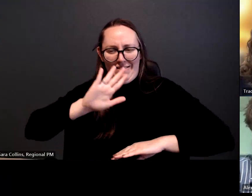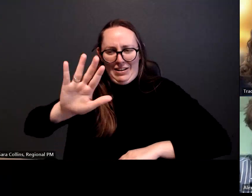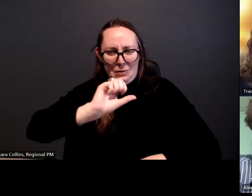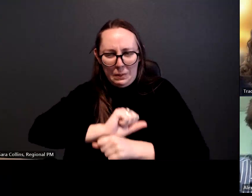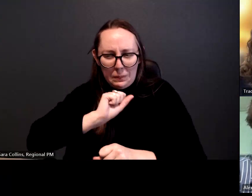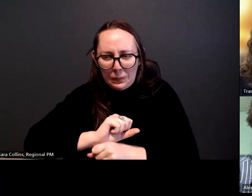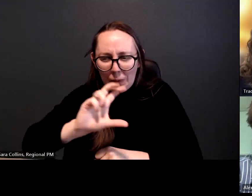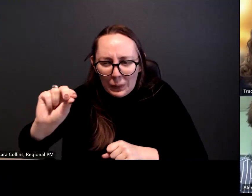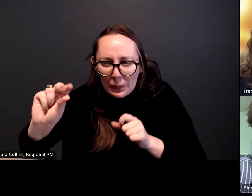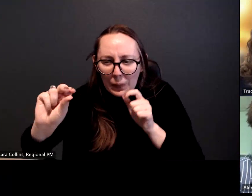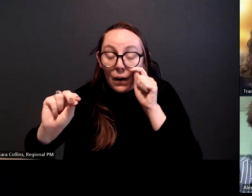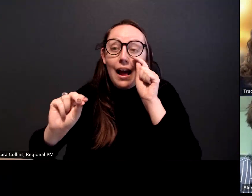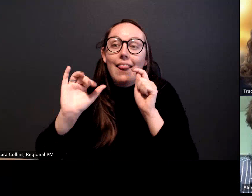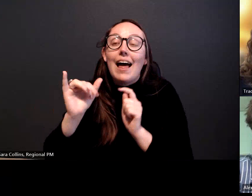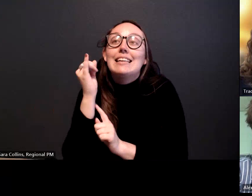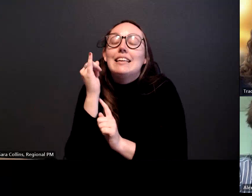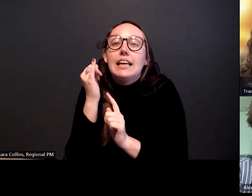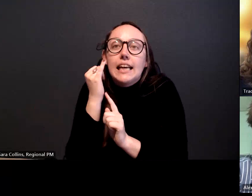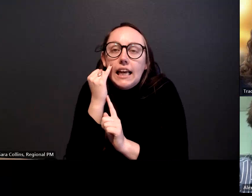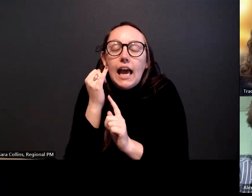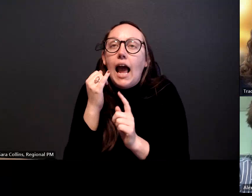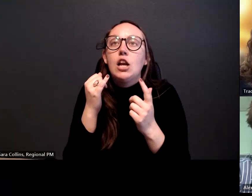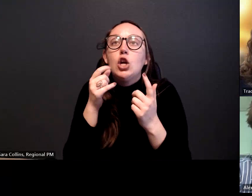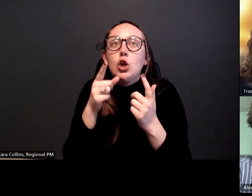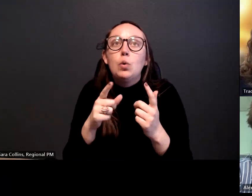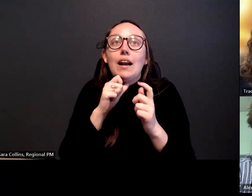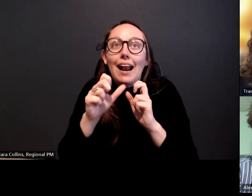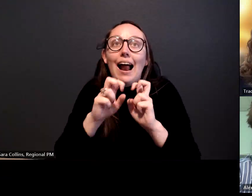first and put out for review. So